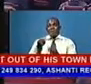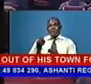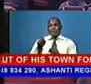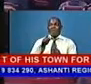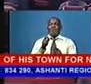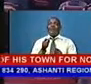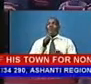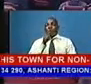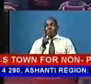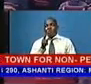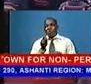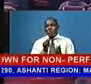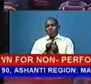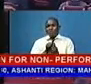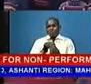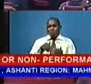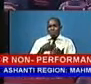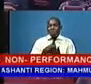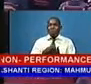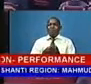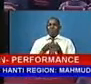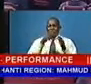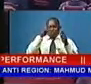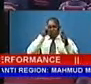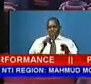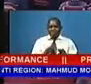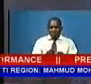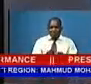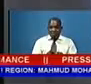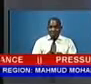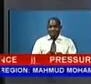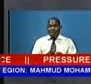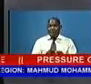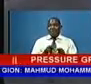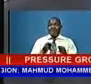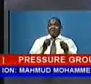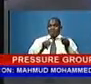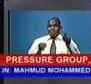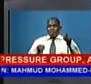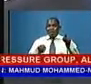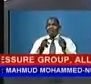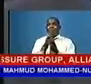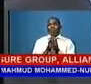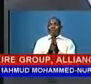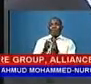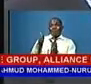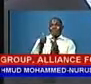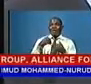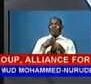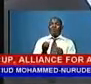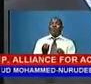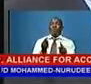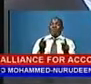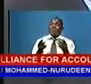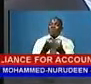My lords, respectfully, the petitioners, counsel for the petitioners, had the opportunity to